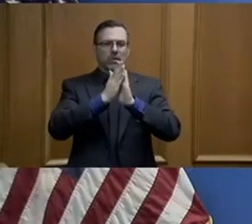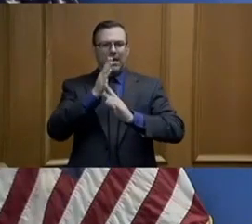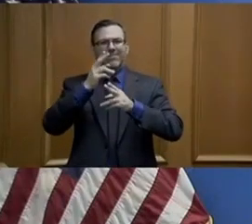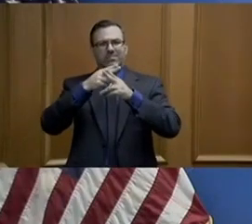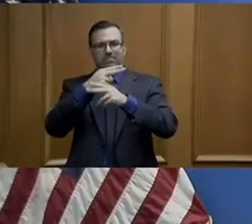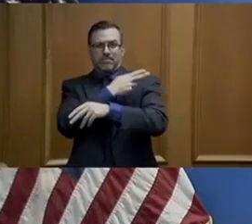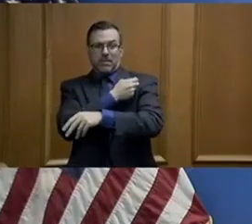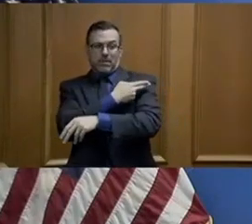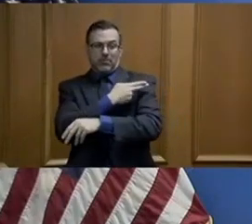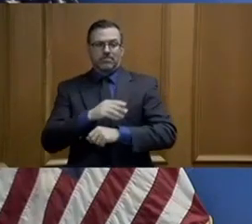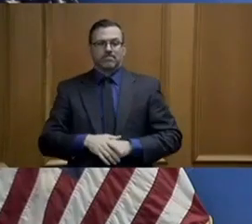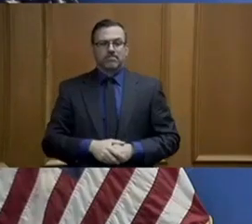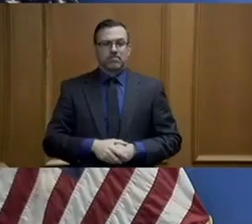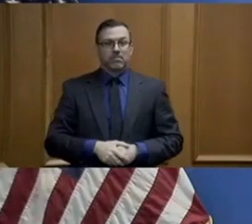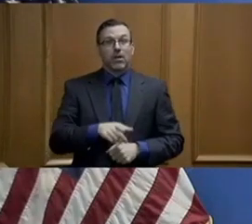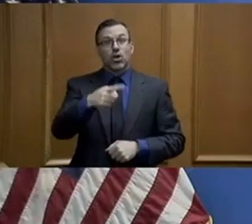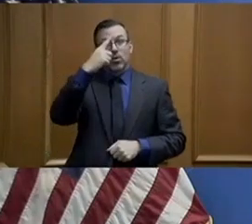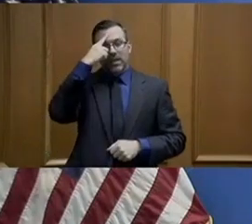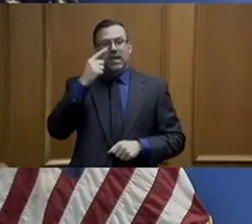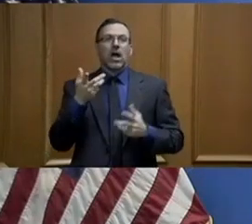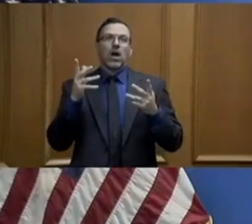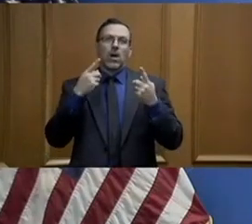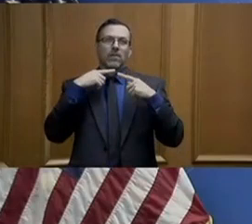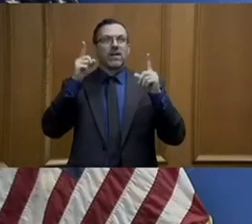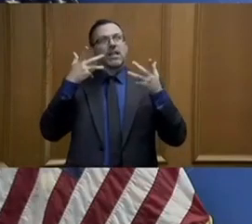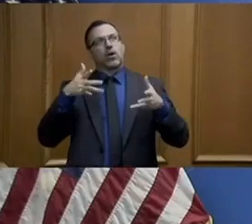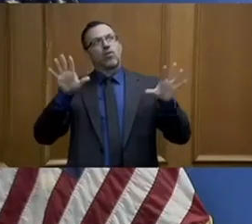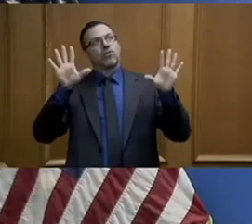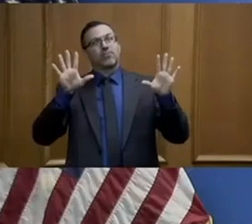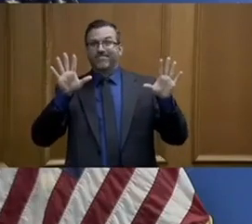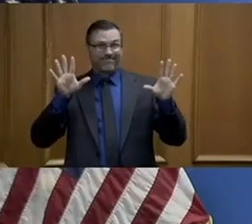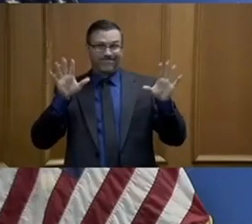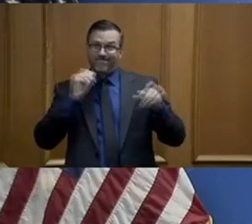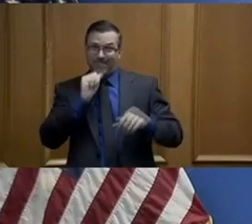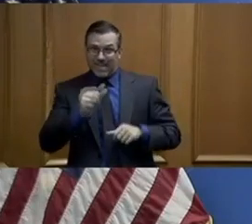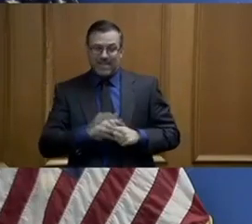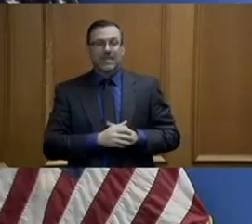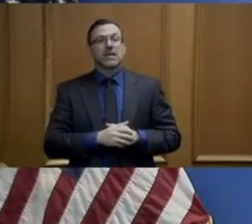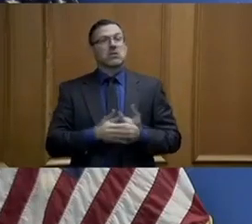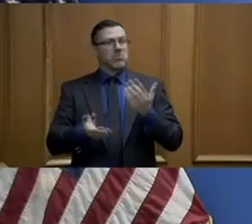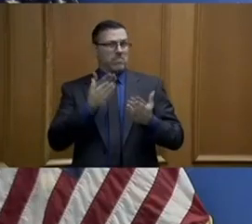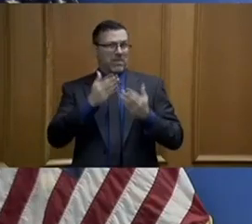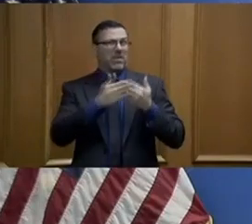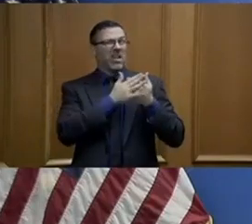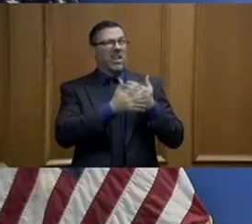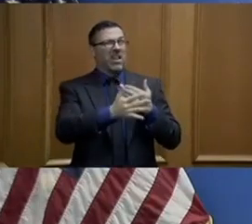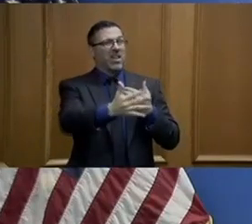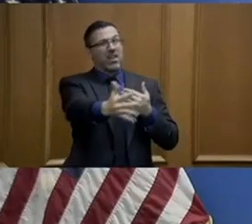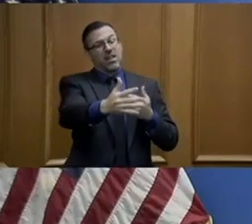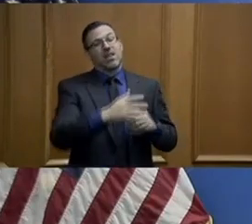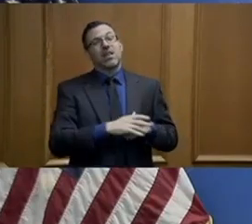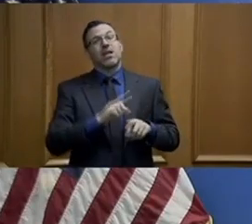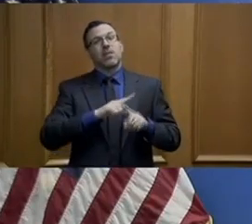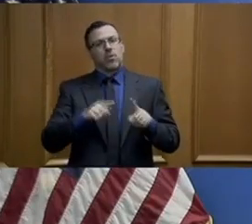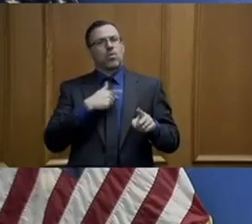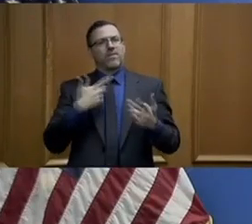We're not out of the woods yet, and it could be some time, but it is clear that the actions that we've taken at the